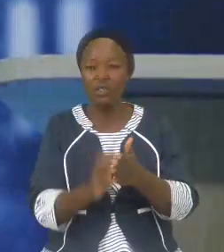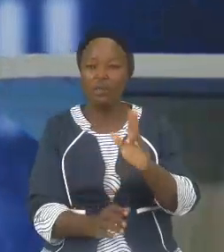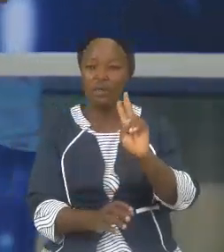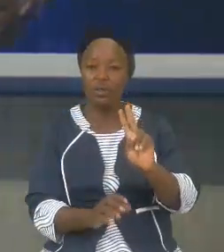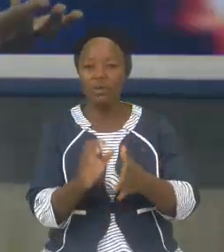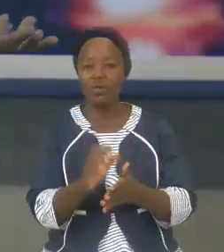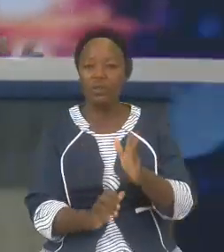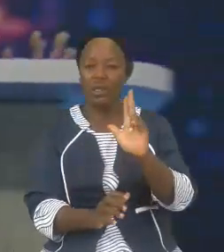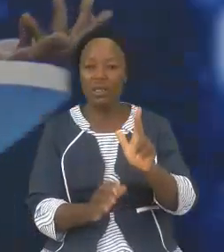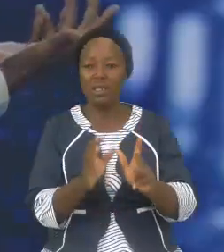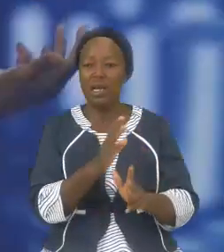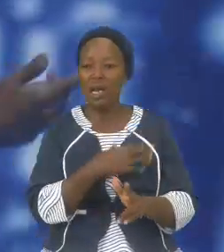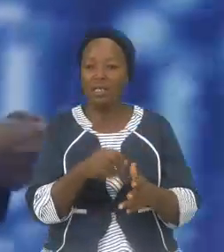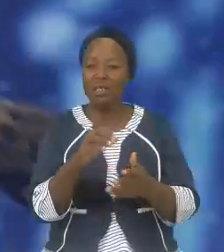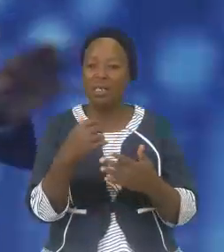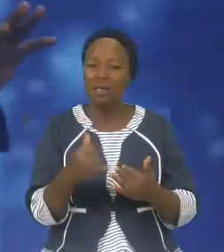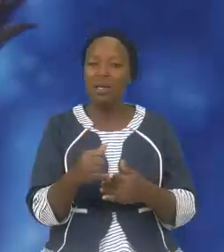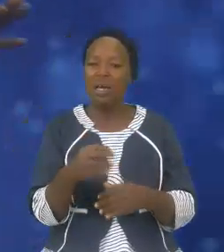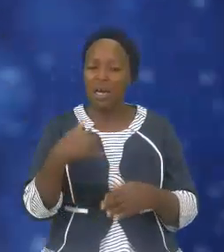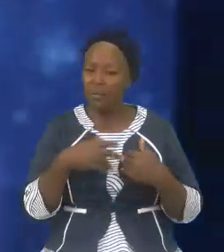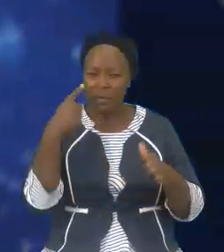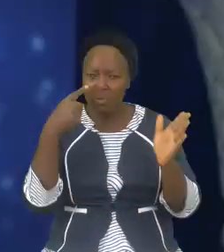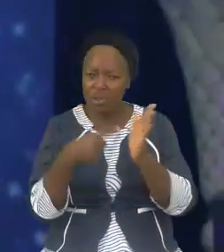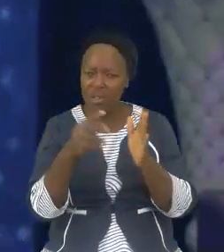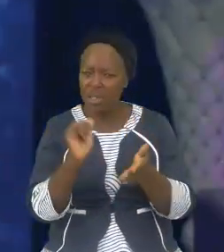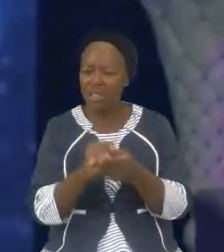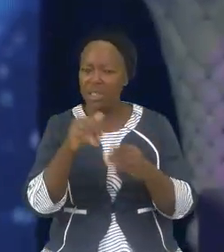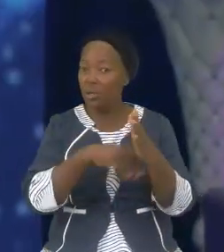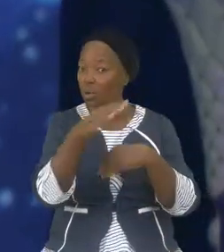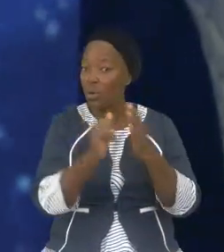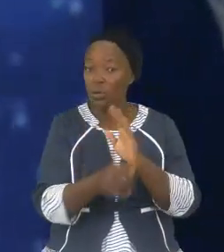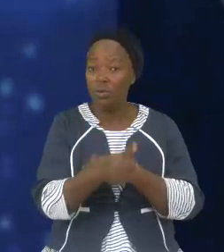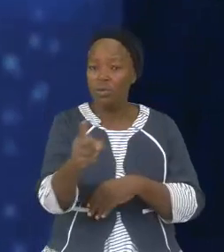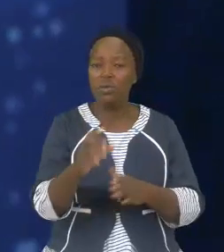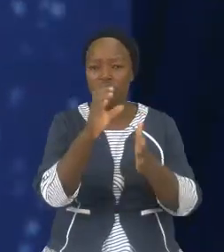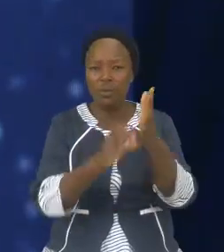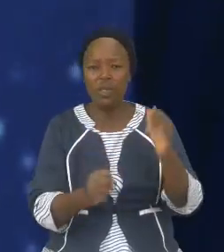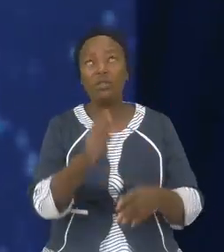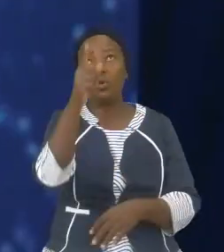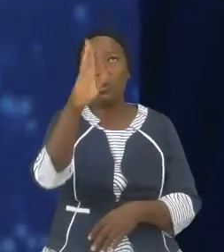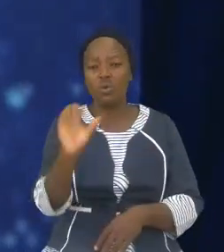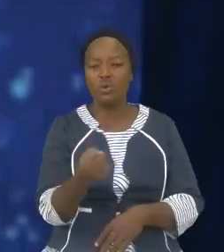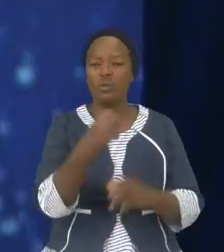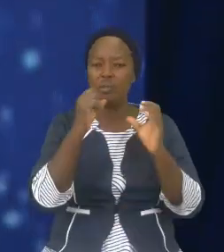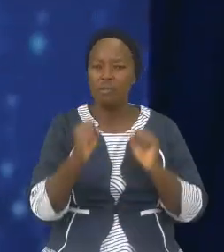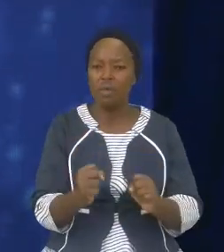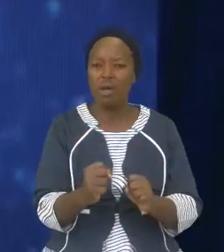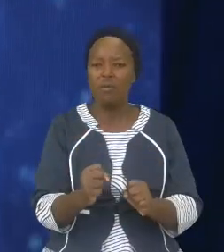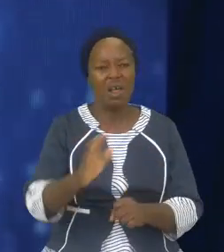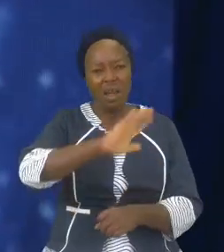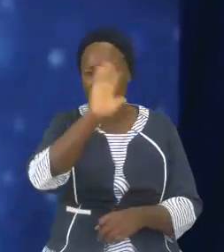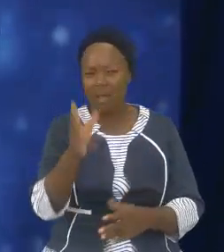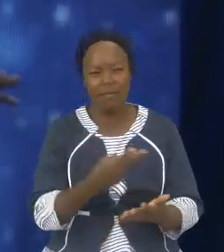chapter 3. Have you noticed in all those chapters, God's power never